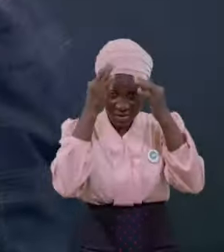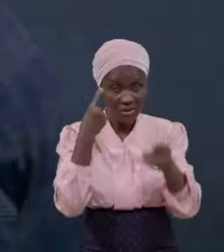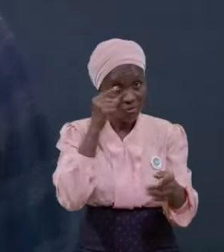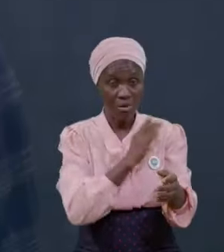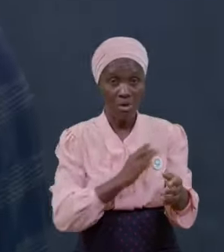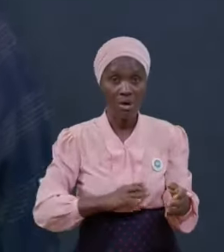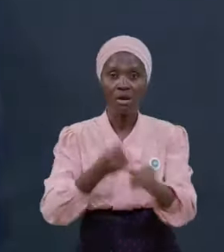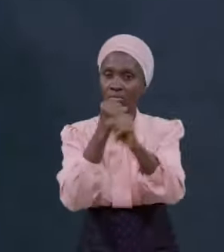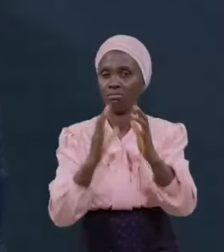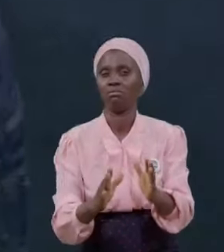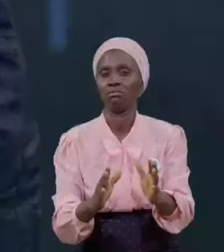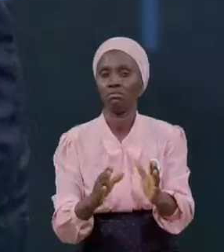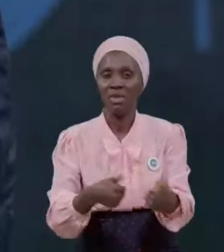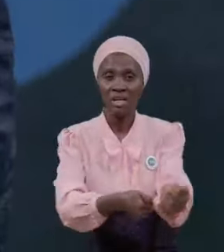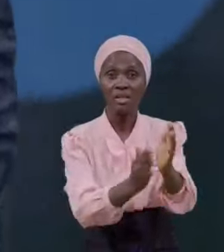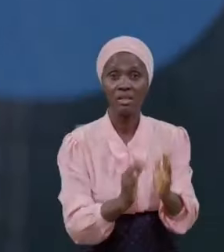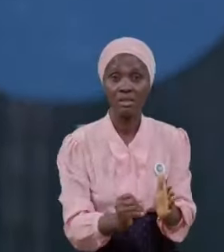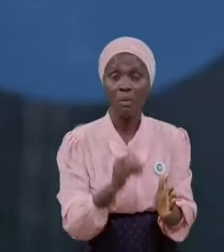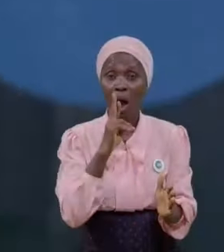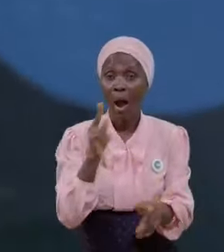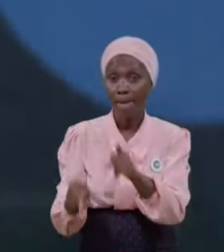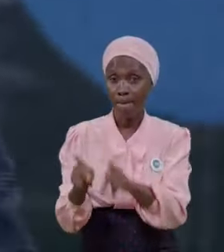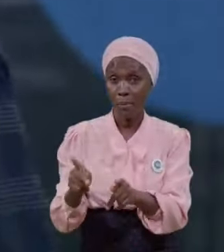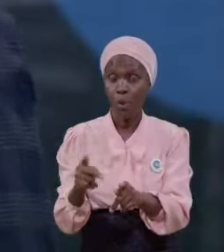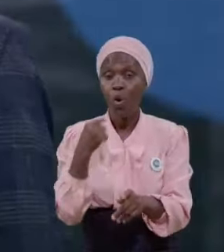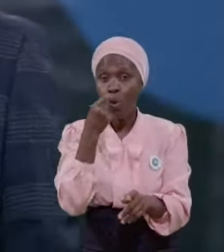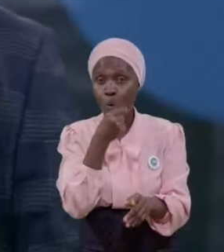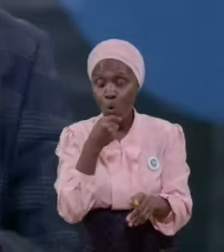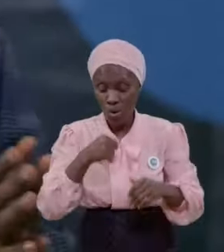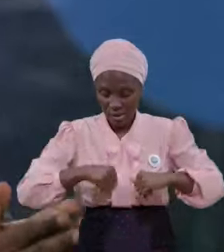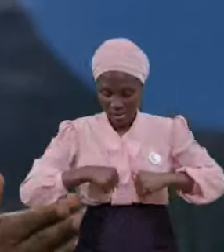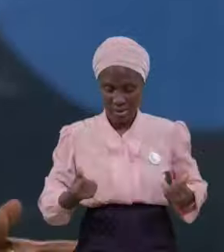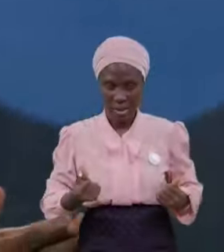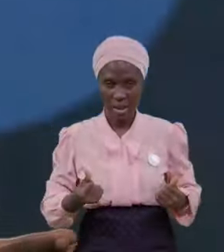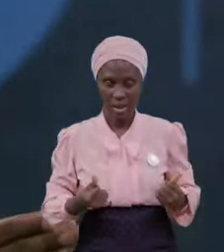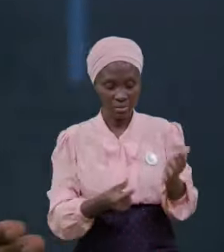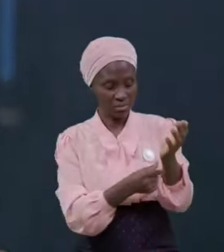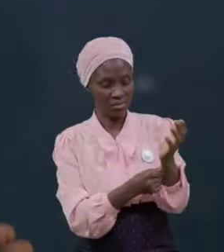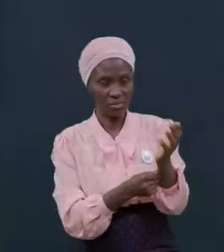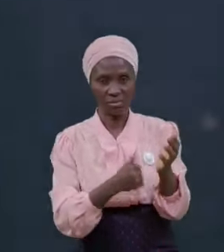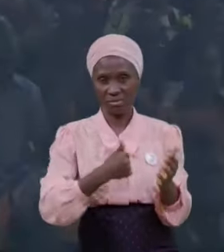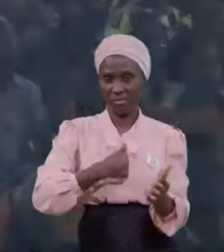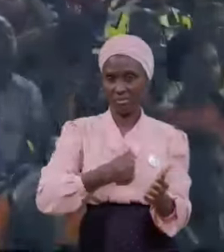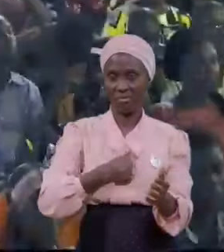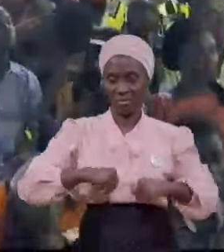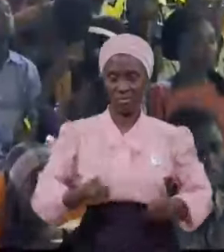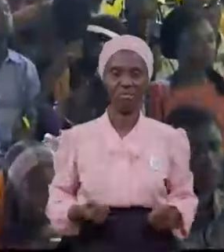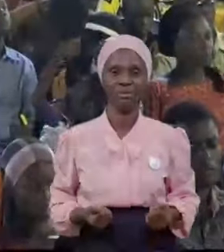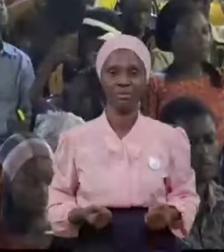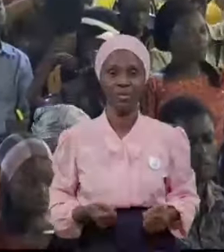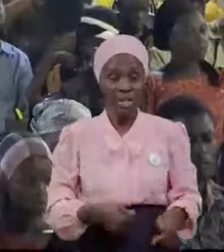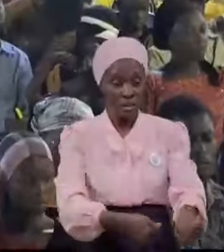are the people who deny self. Disciples are people who are dead to